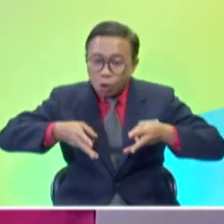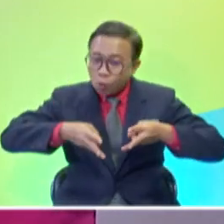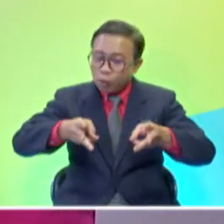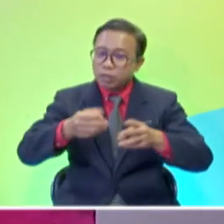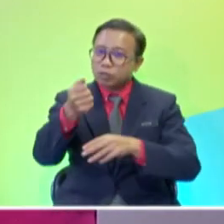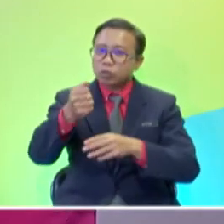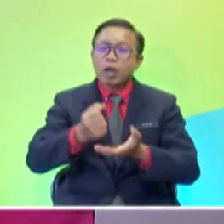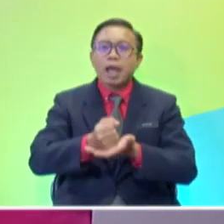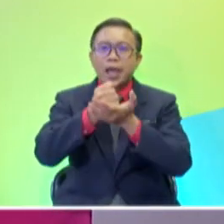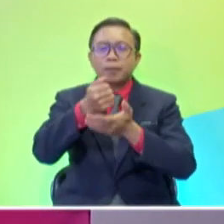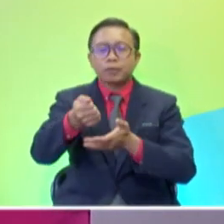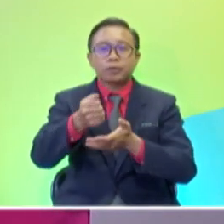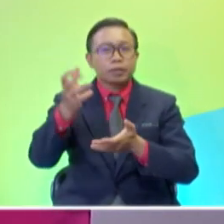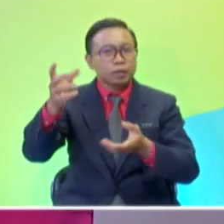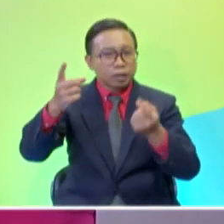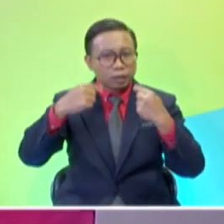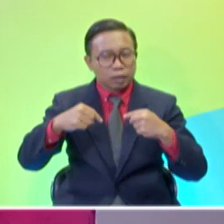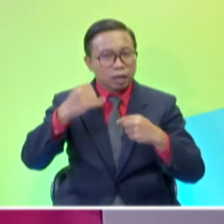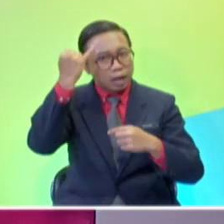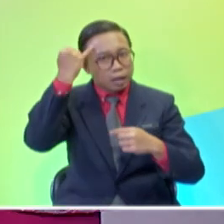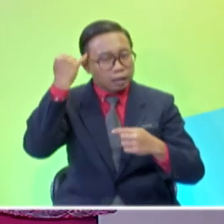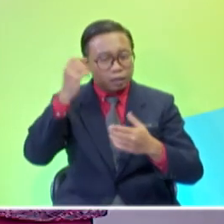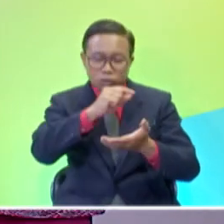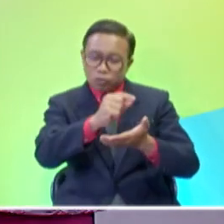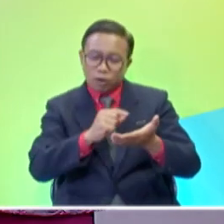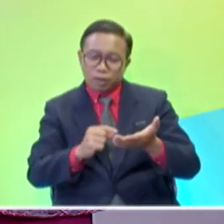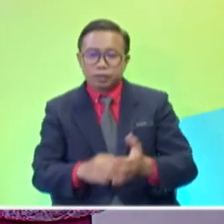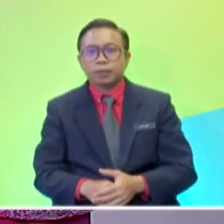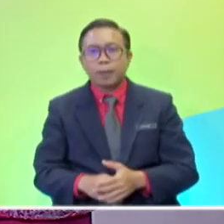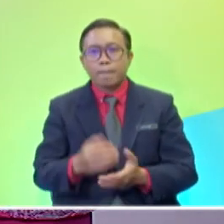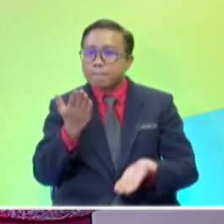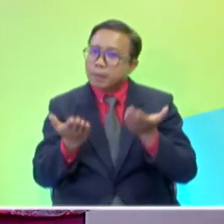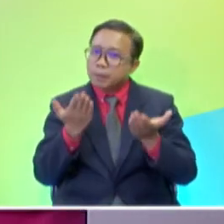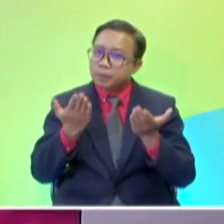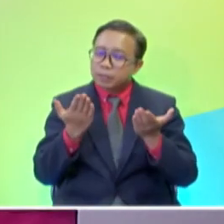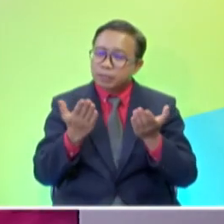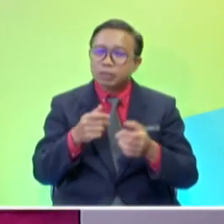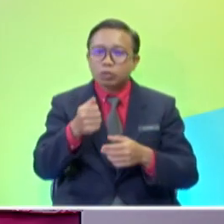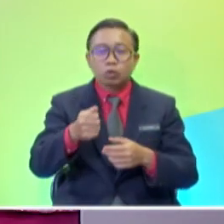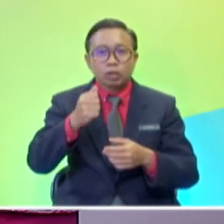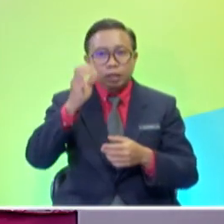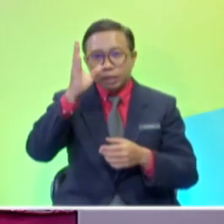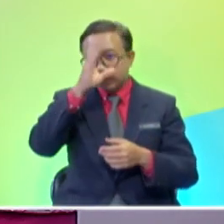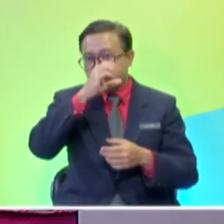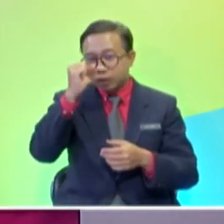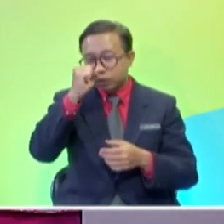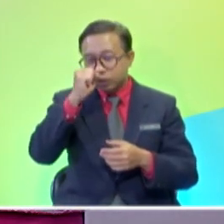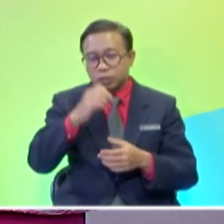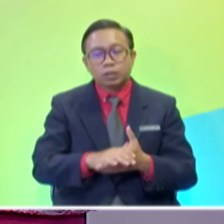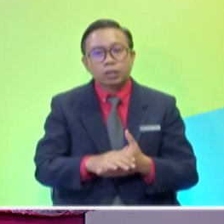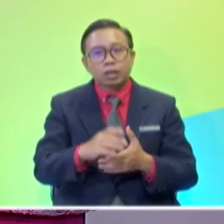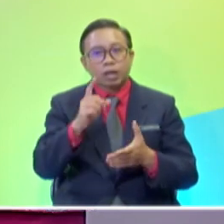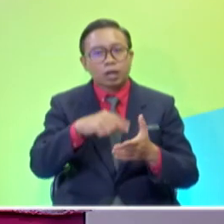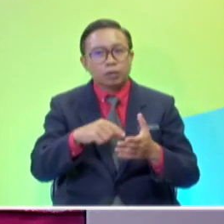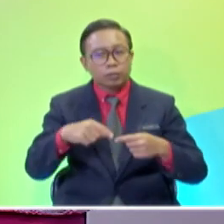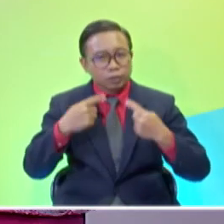all come up with ideas to write. Maybe you've never been to that place, but you can imagine yourself being there. I've never been to